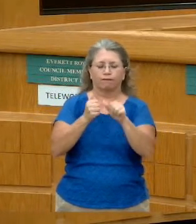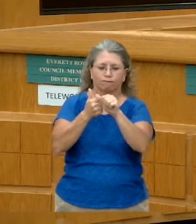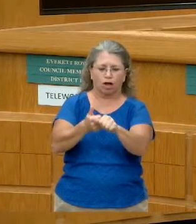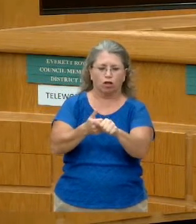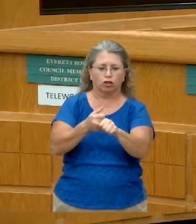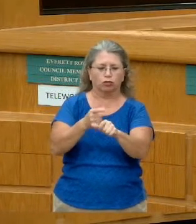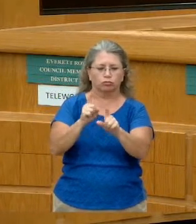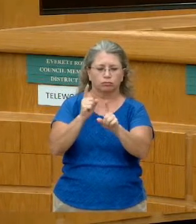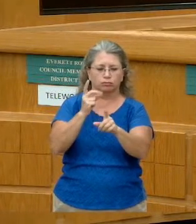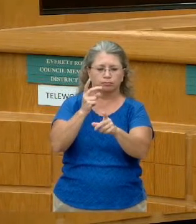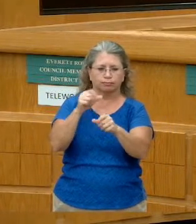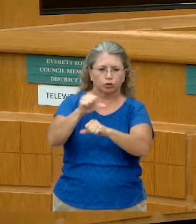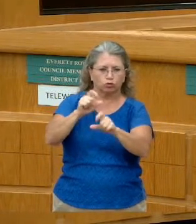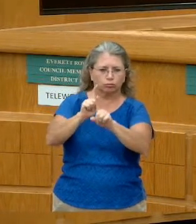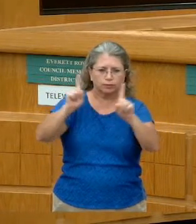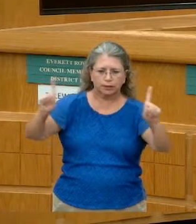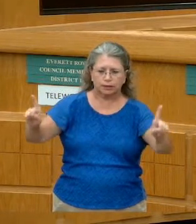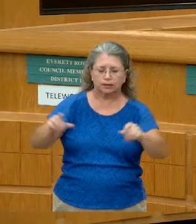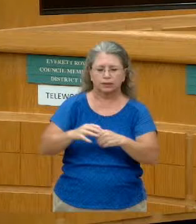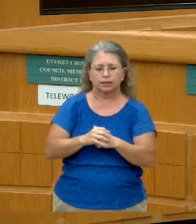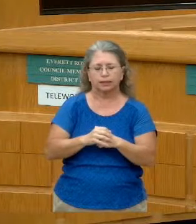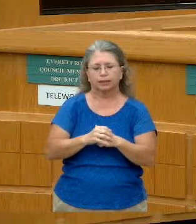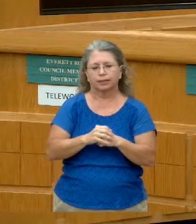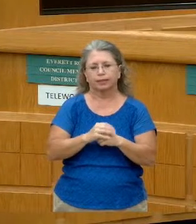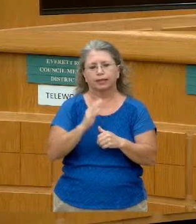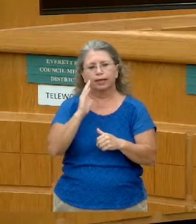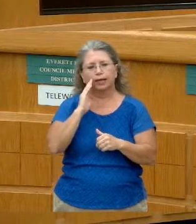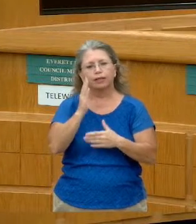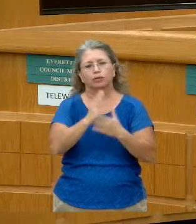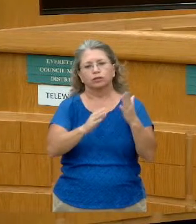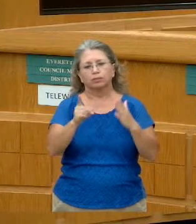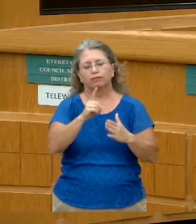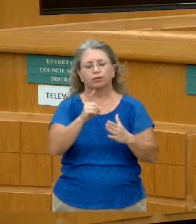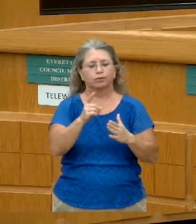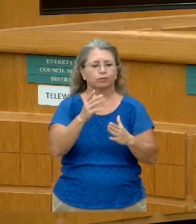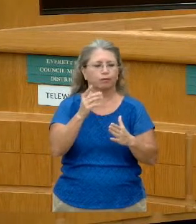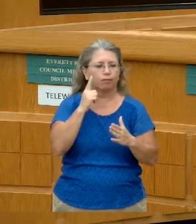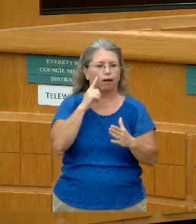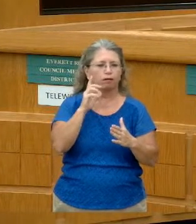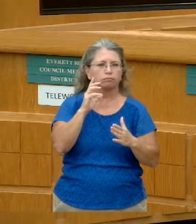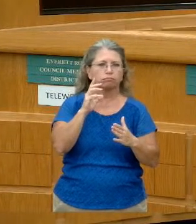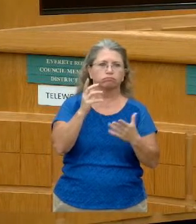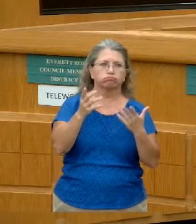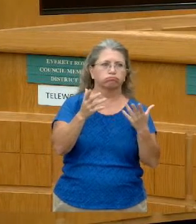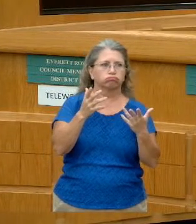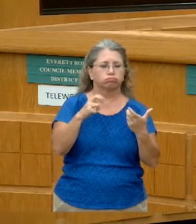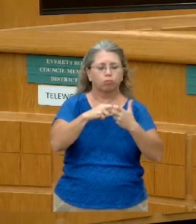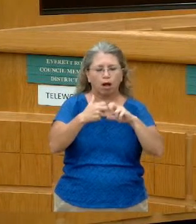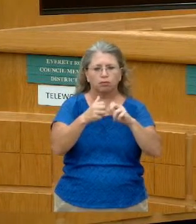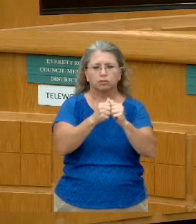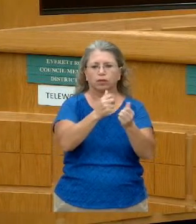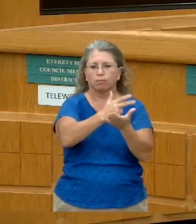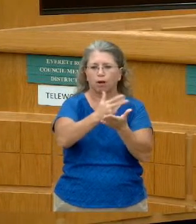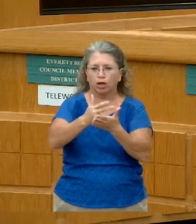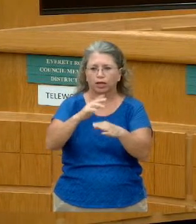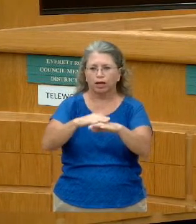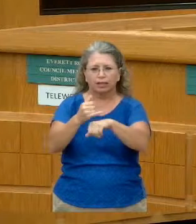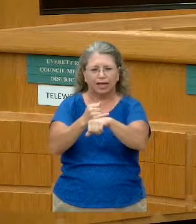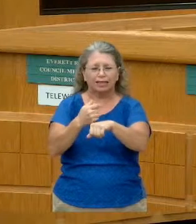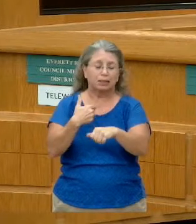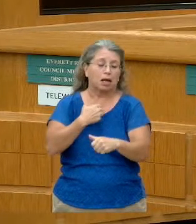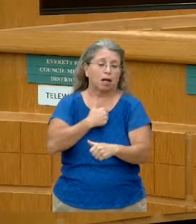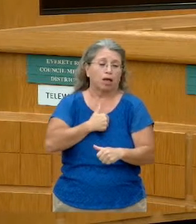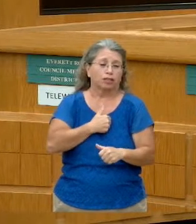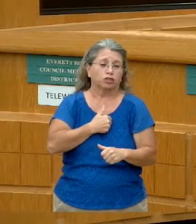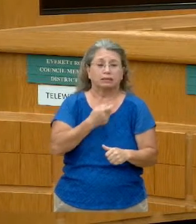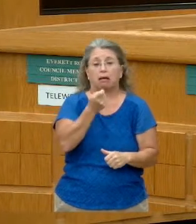for those that were inconvenienced by some of the parking out on the island, we apologize for that to a certain